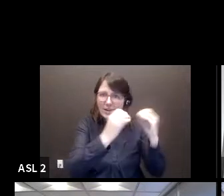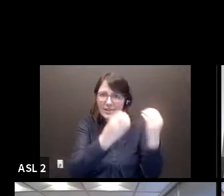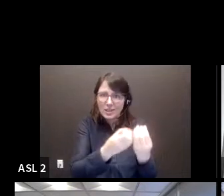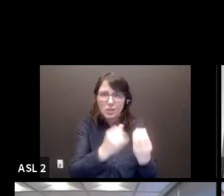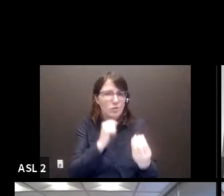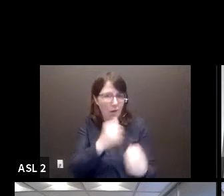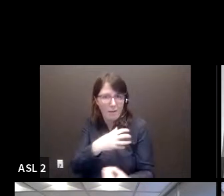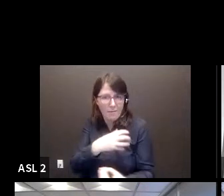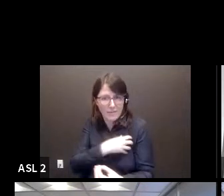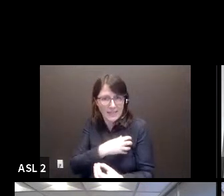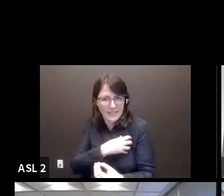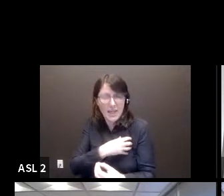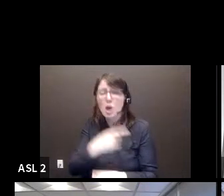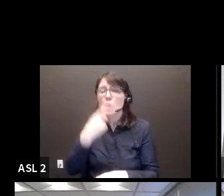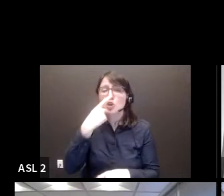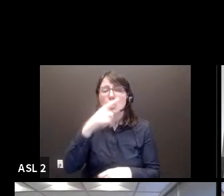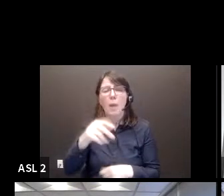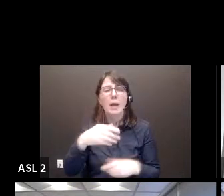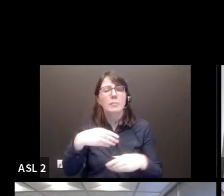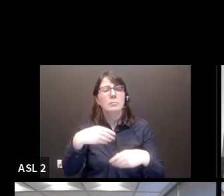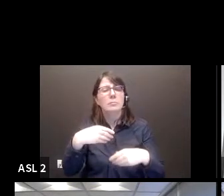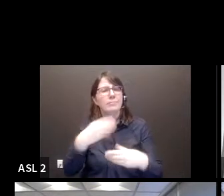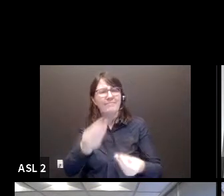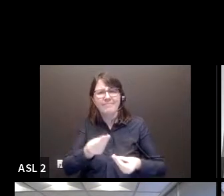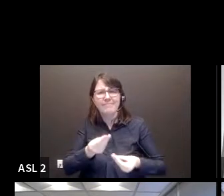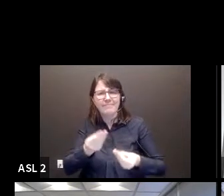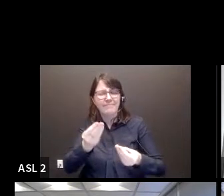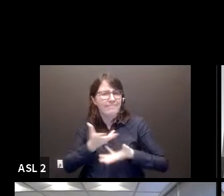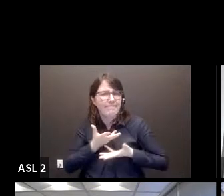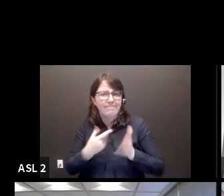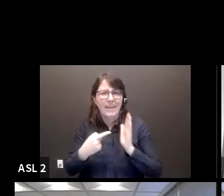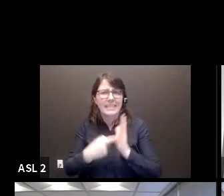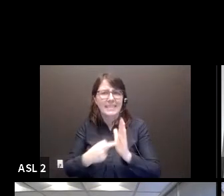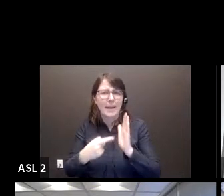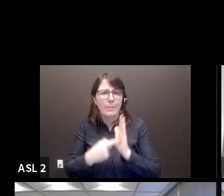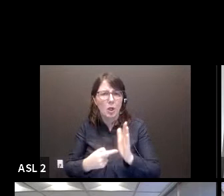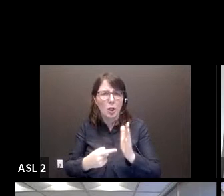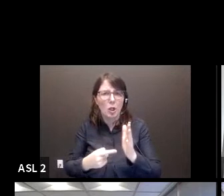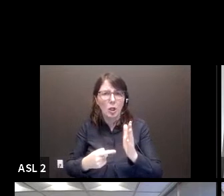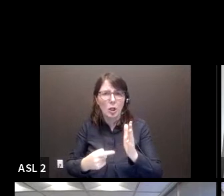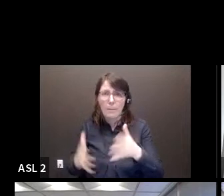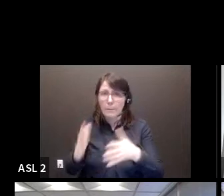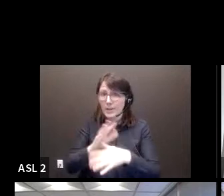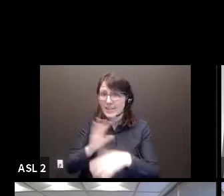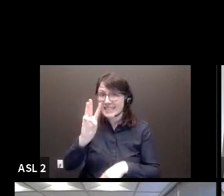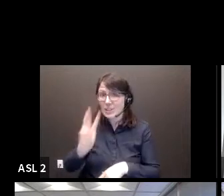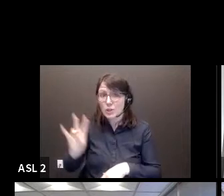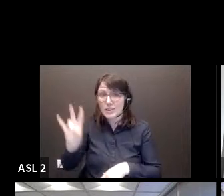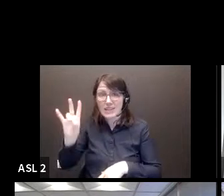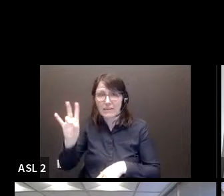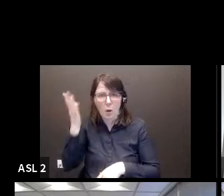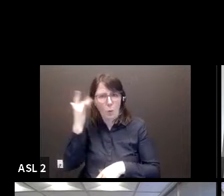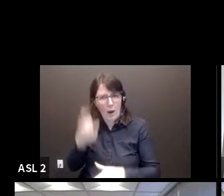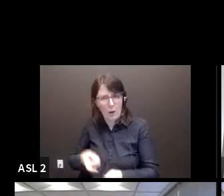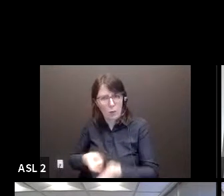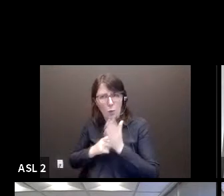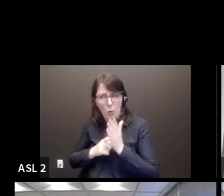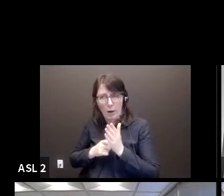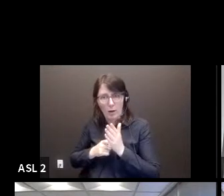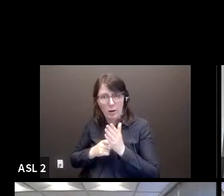situation where a priority six or seven call would require an armed individual with an emergency vehicle to respond